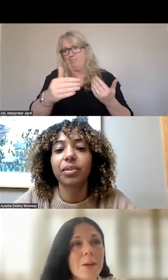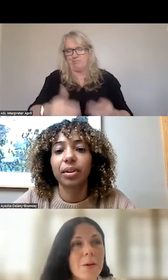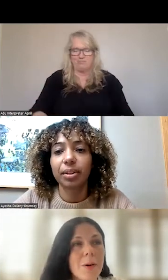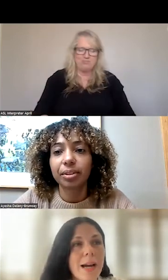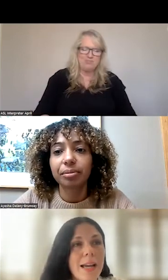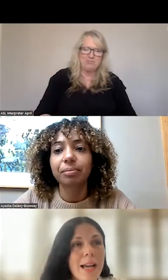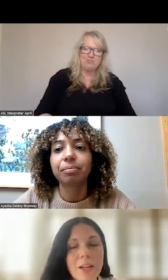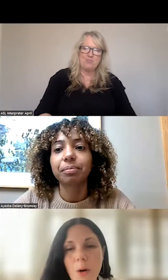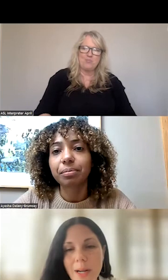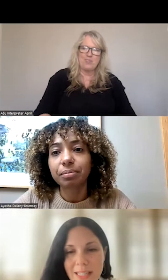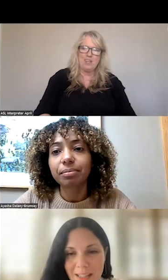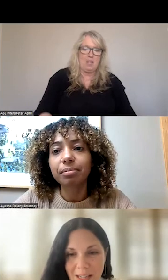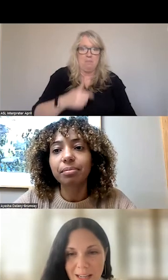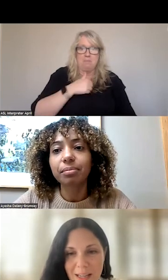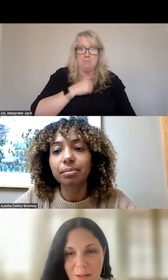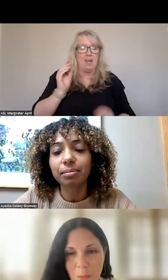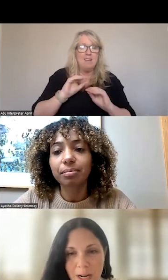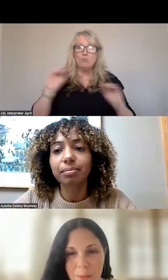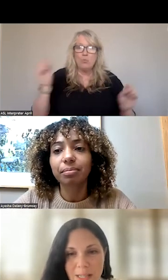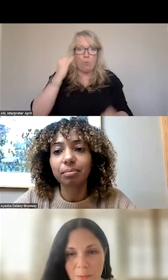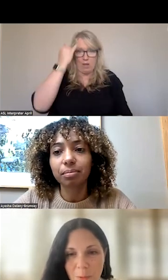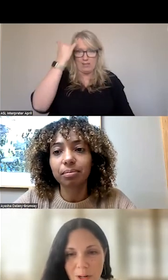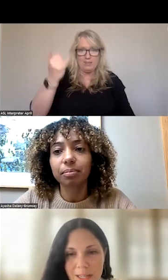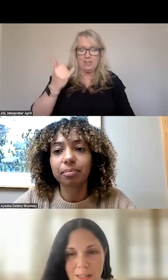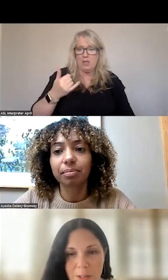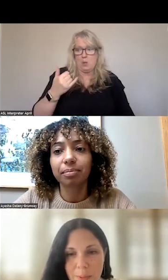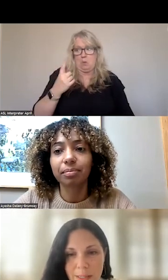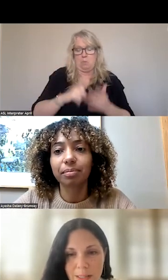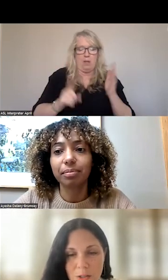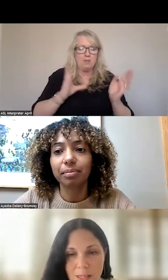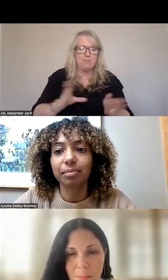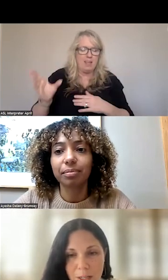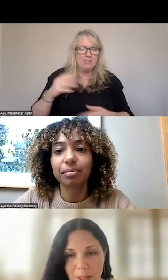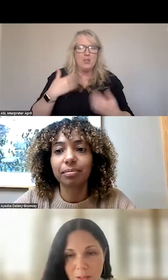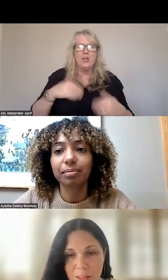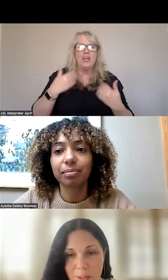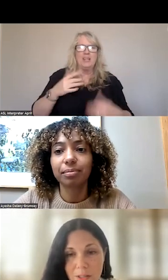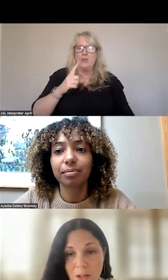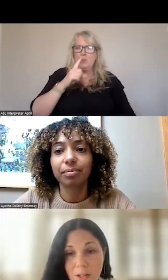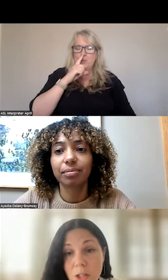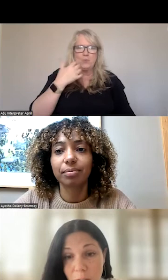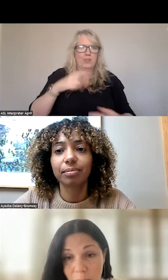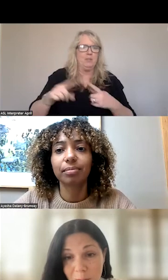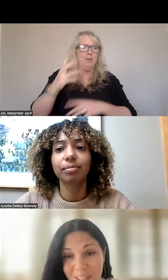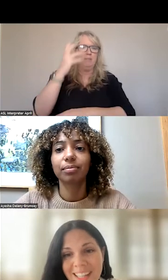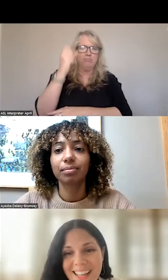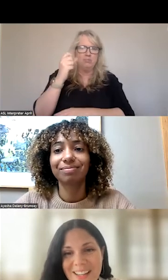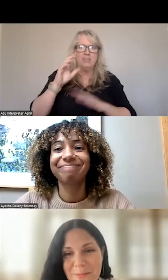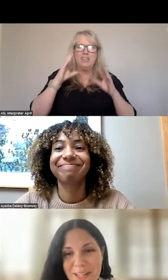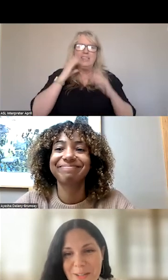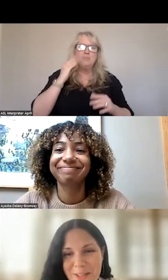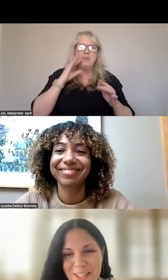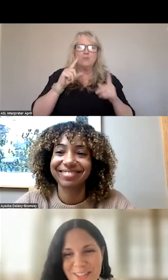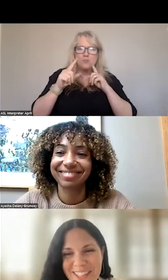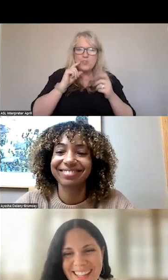And so I had no idea what I was in for. And so it's been just a monumental experience to talk to you.